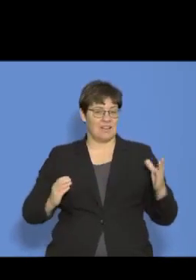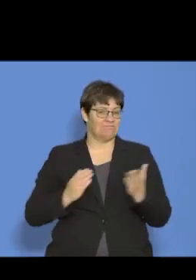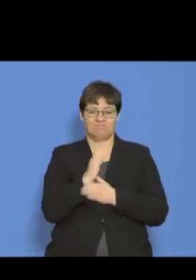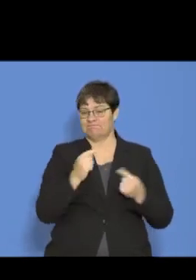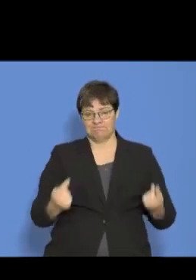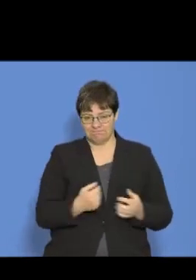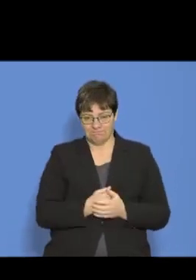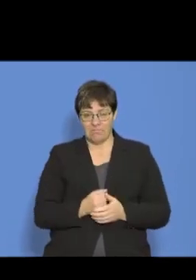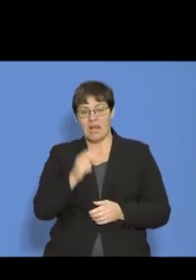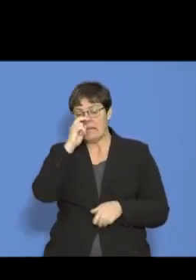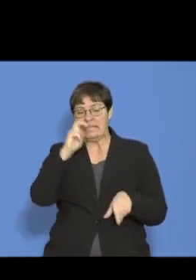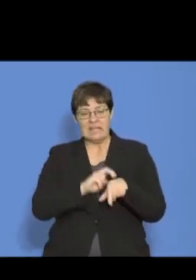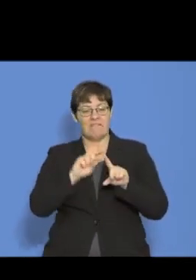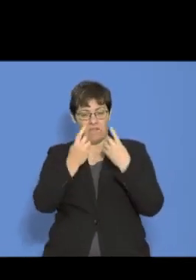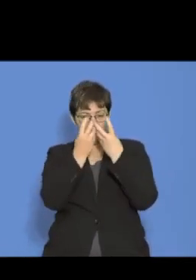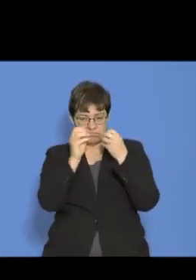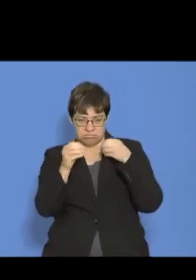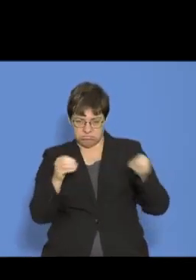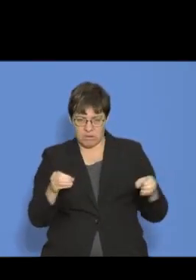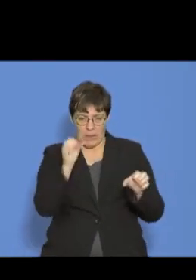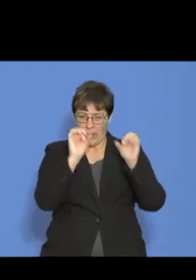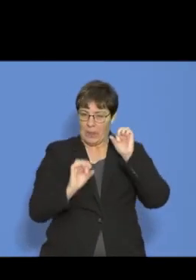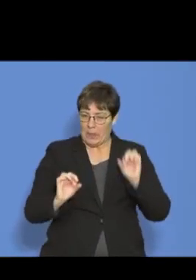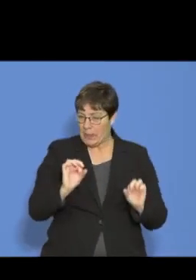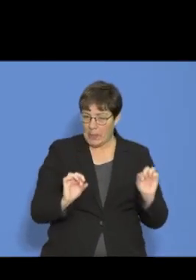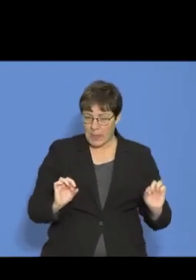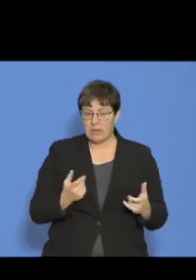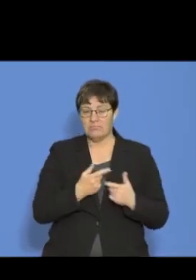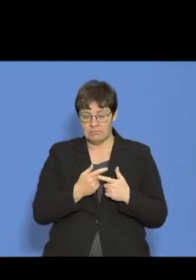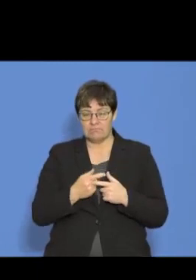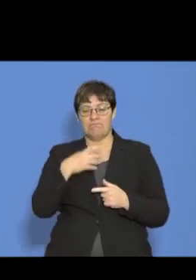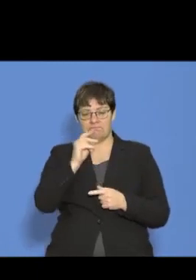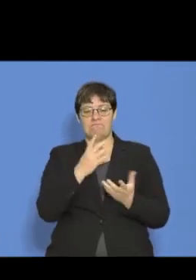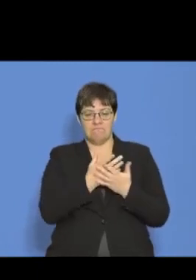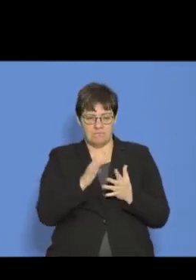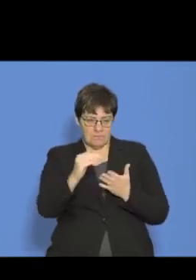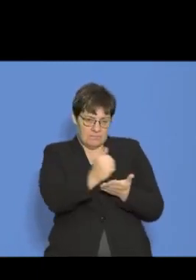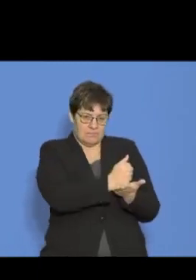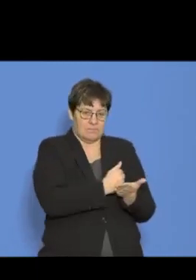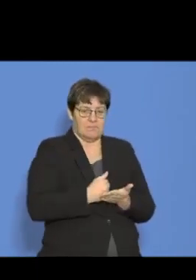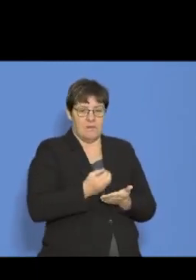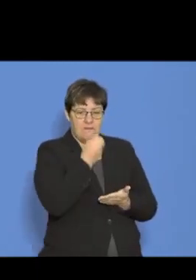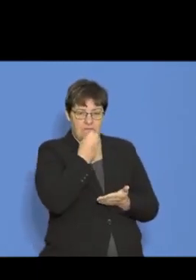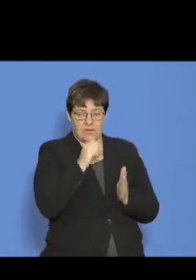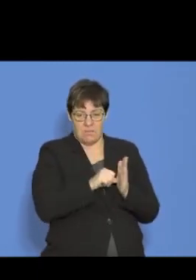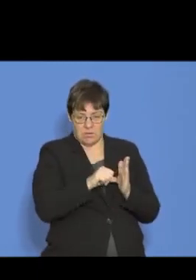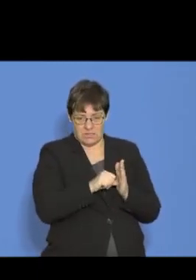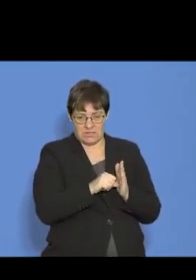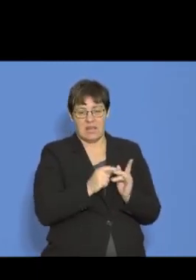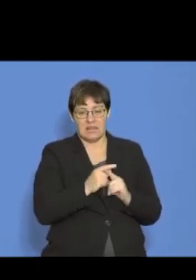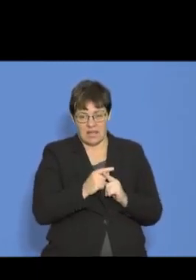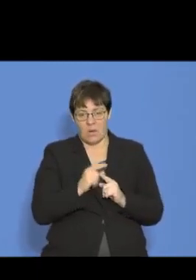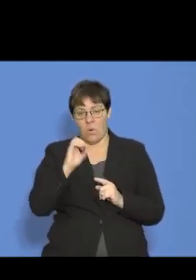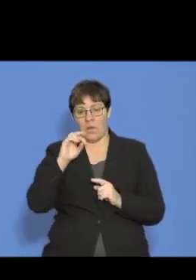say that food needs to be broken down into smaller particles so that animals can harness the nutrients and then the